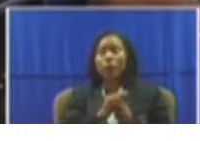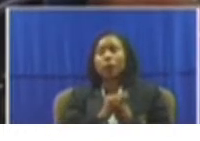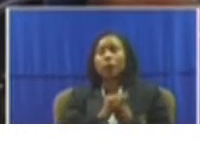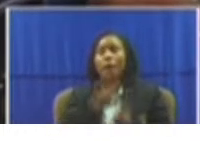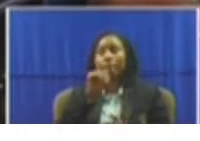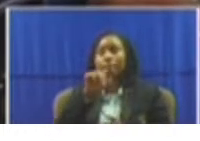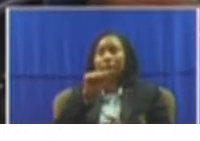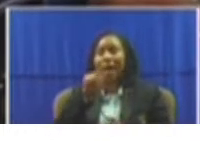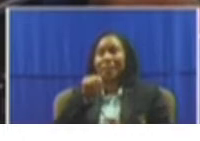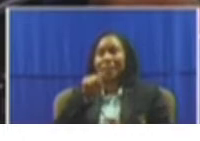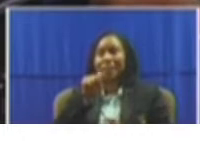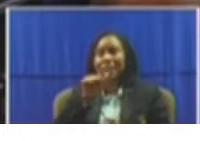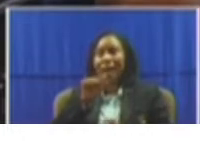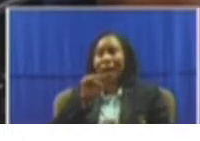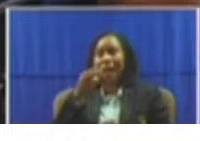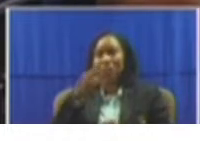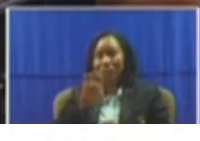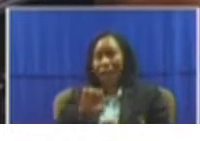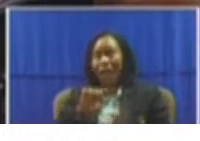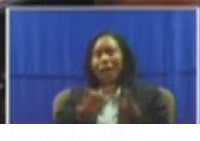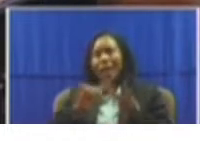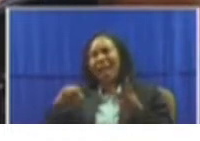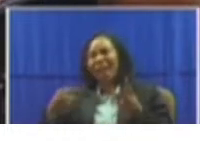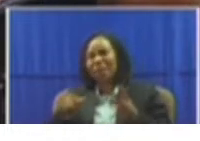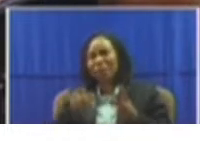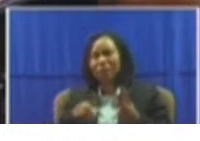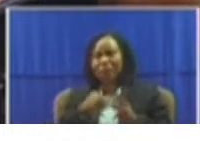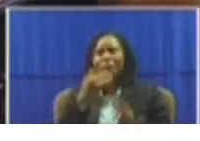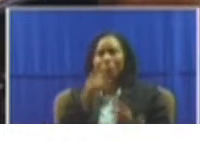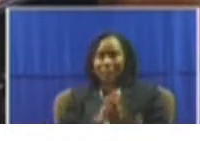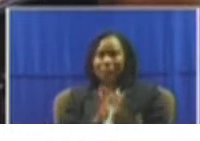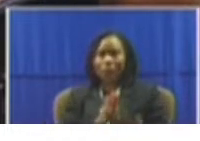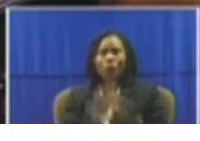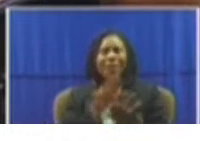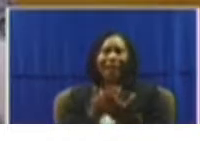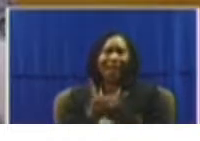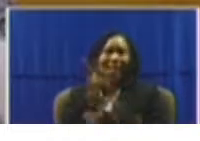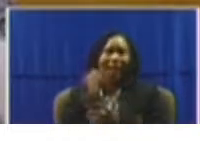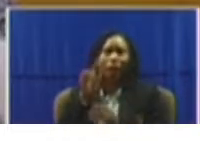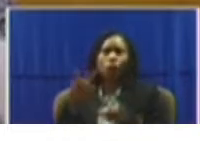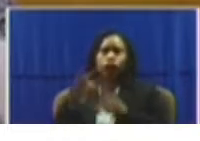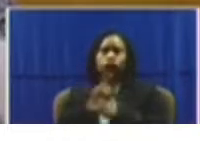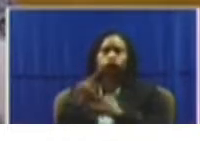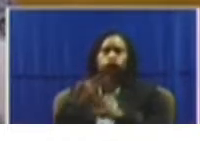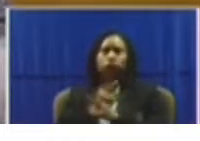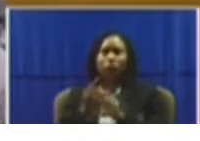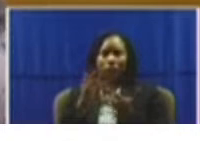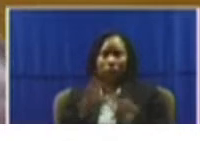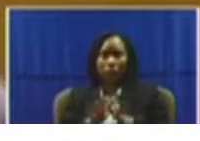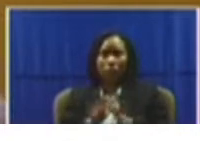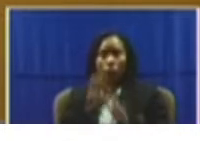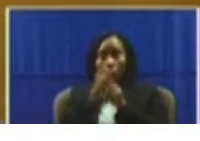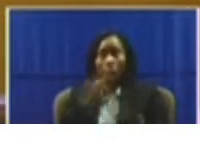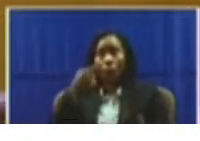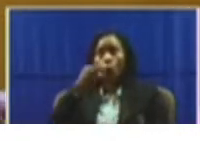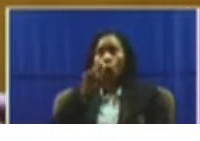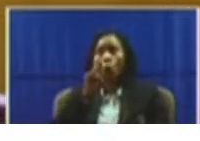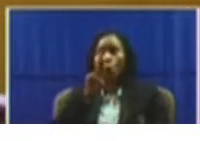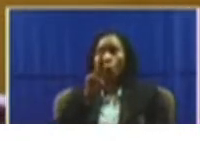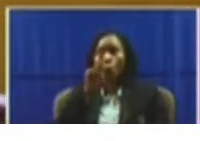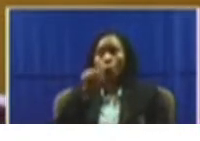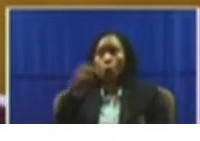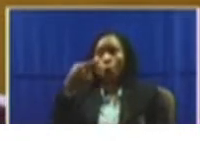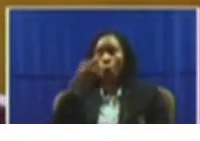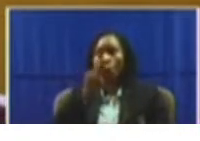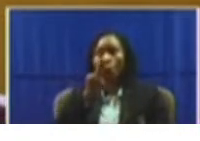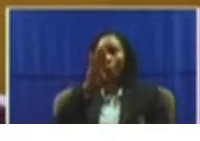just, Honorable Zulu, please. Honorable Kungubele, you know what I mean? So will you